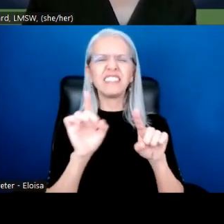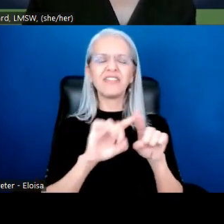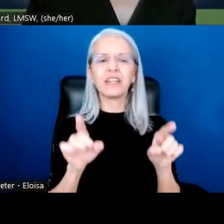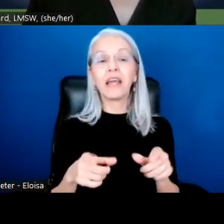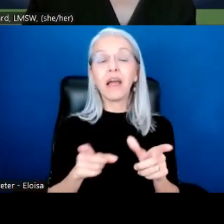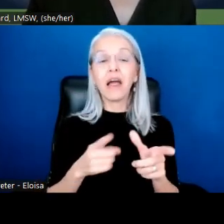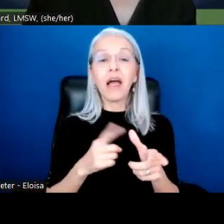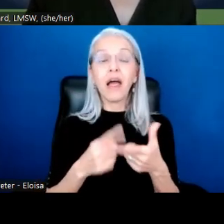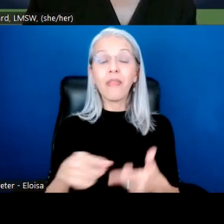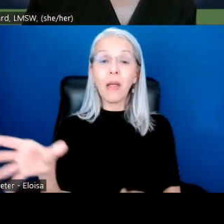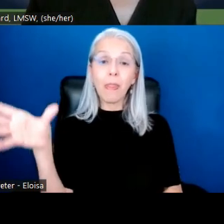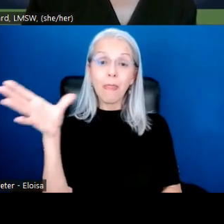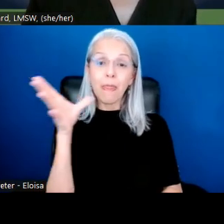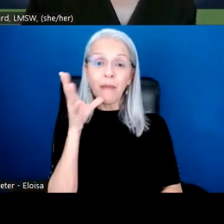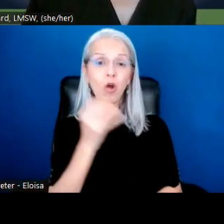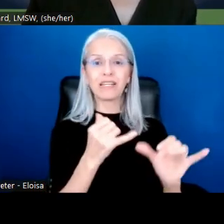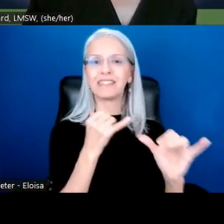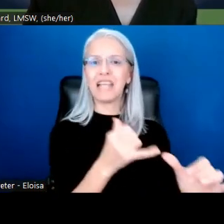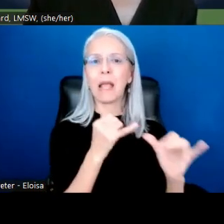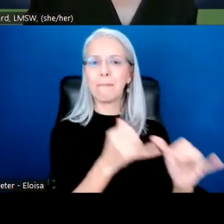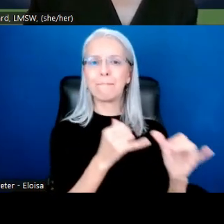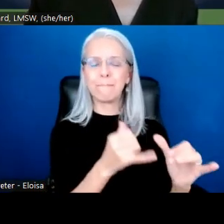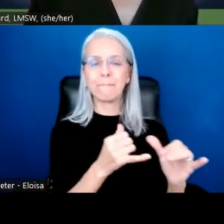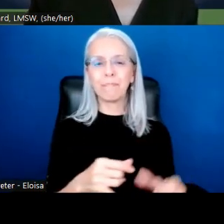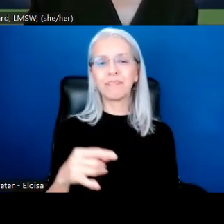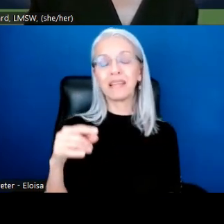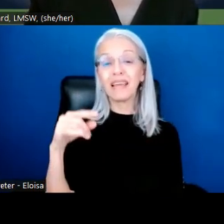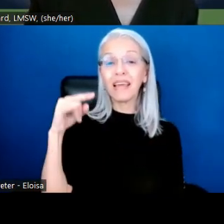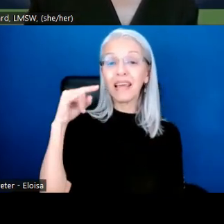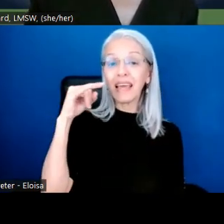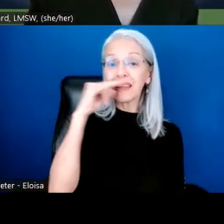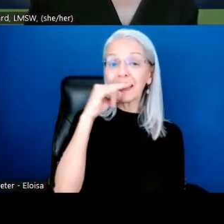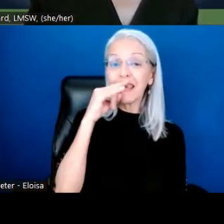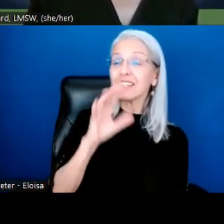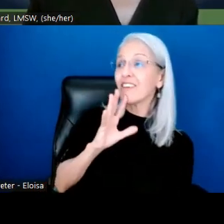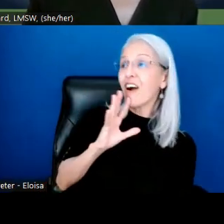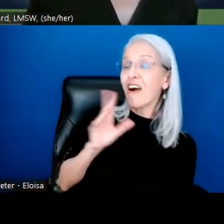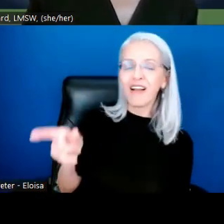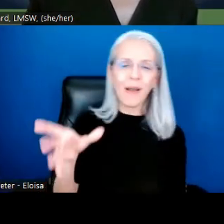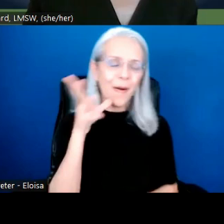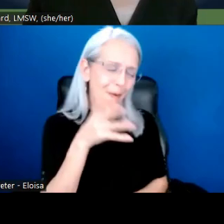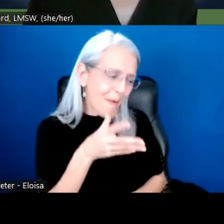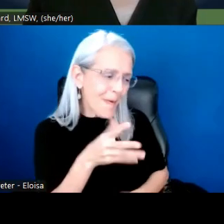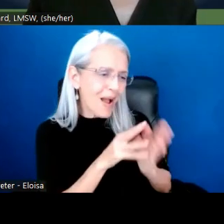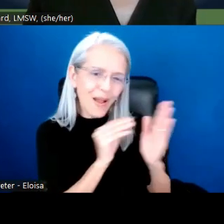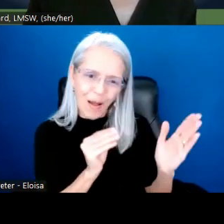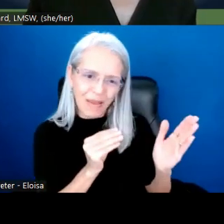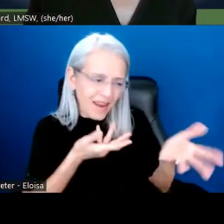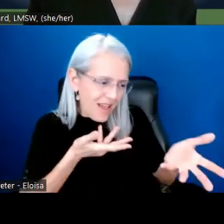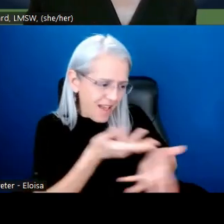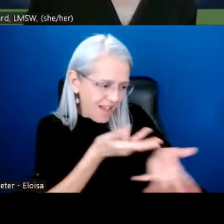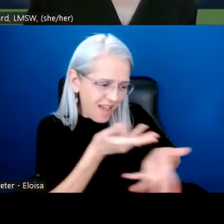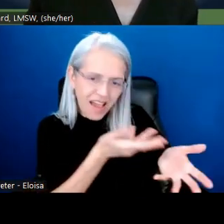And the parent was doing the same thing. The kid was cooing and they were having this dialogue that nobody